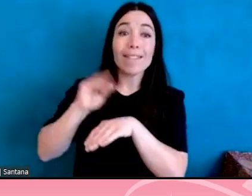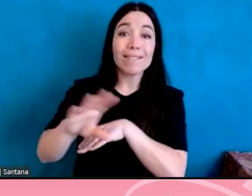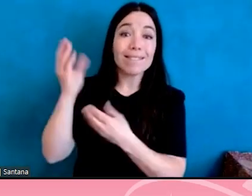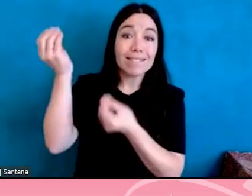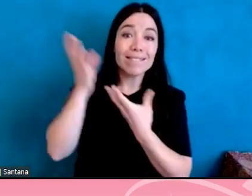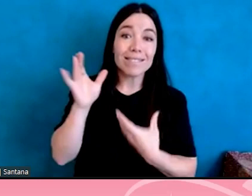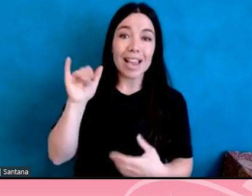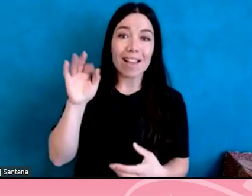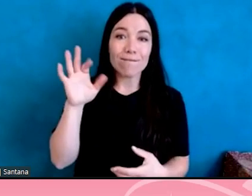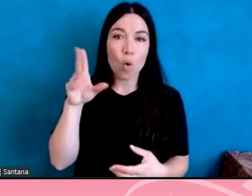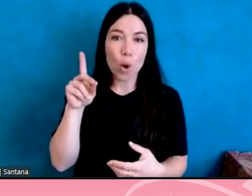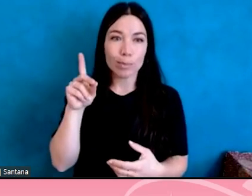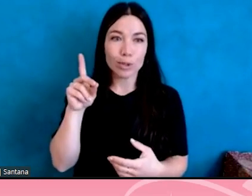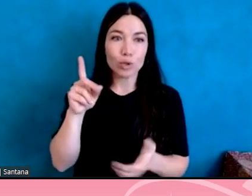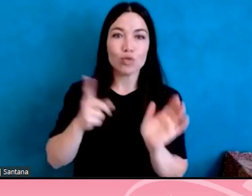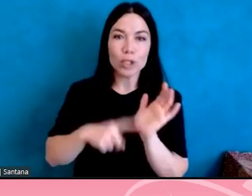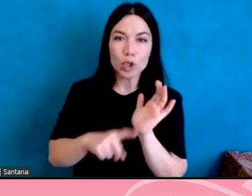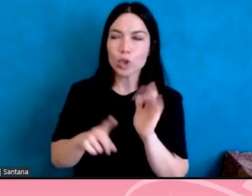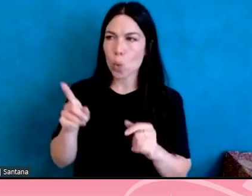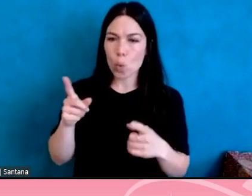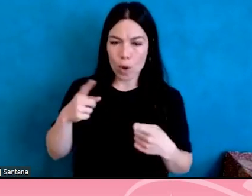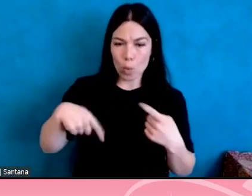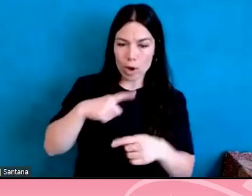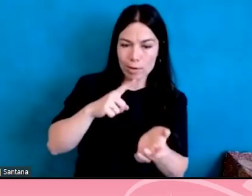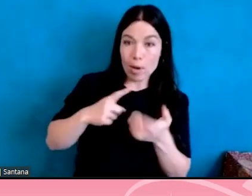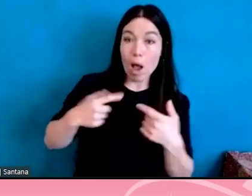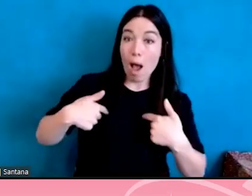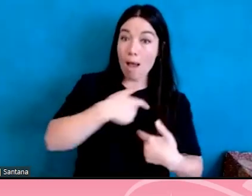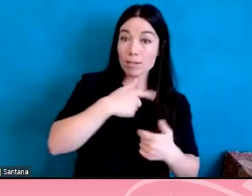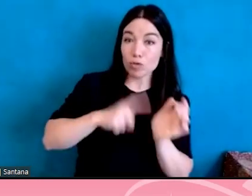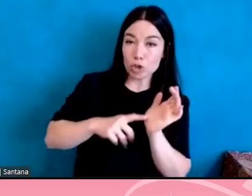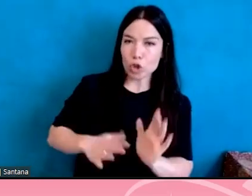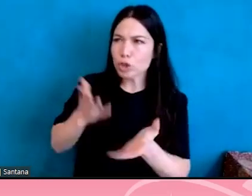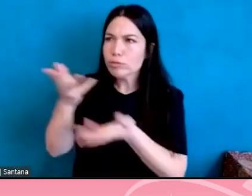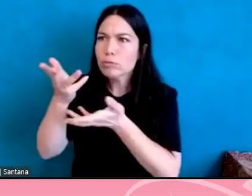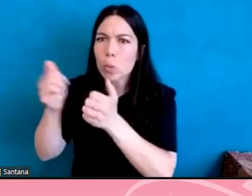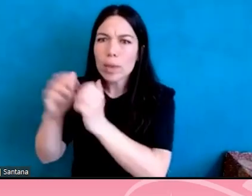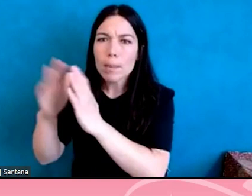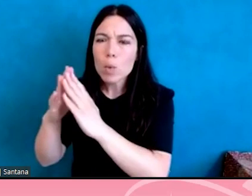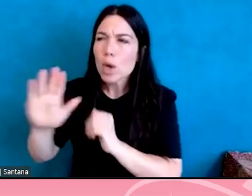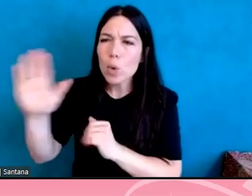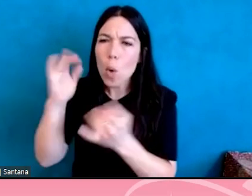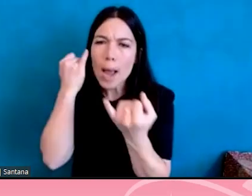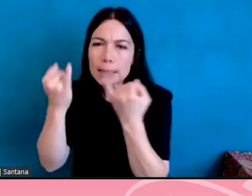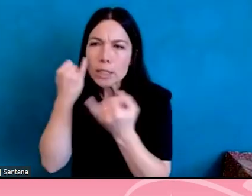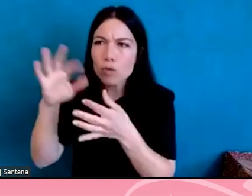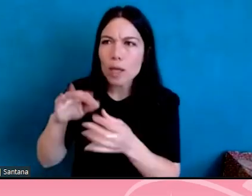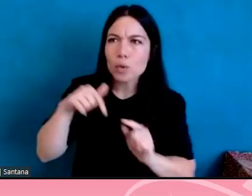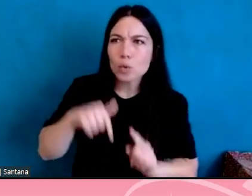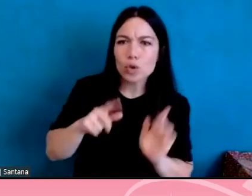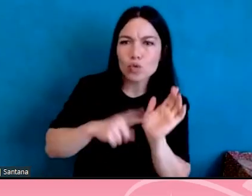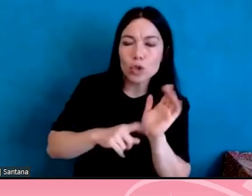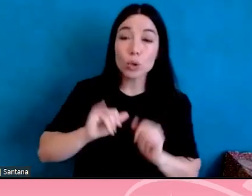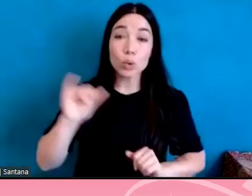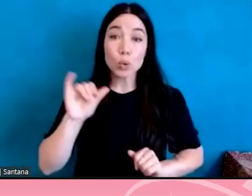about their idea about our research question. You can have community consultants as you are developing your